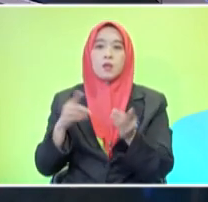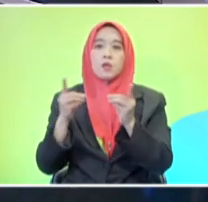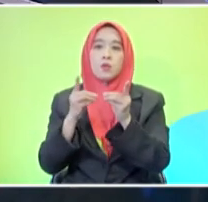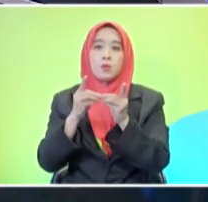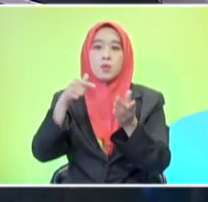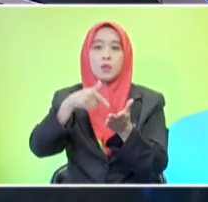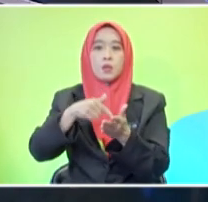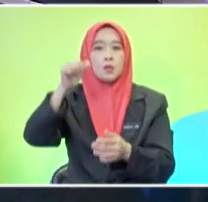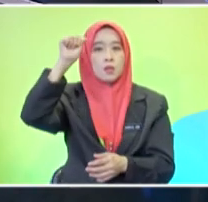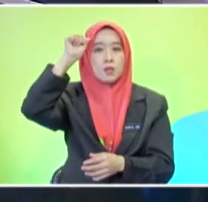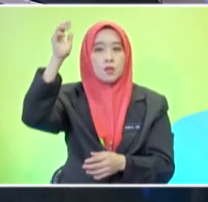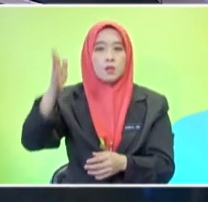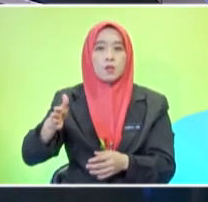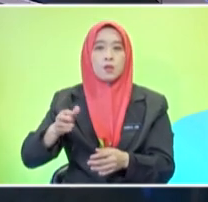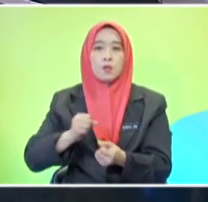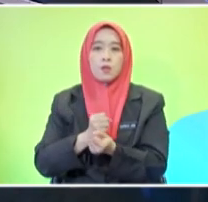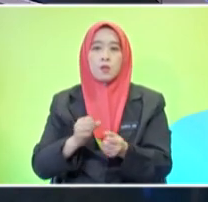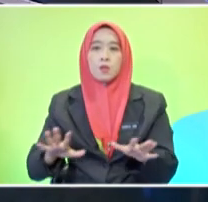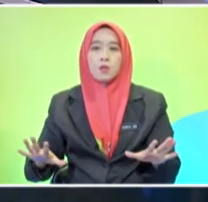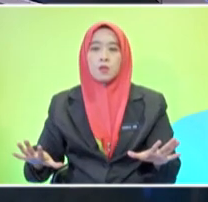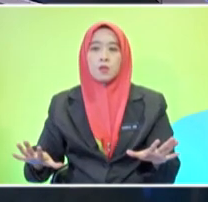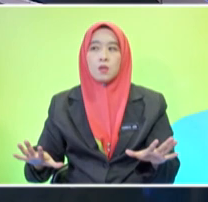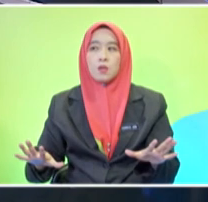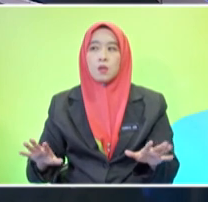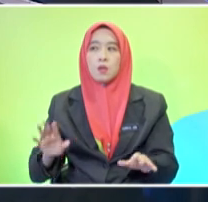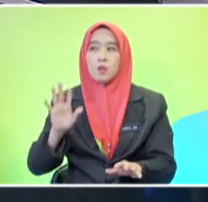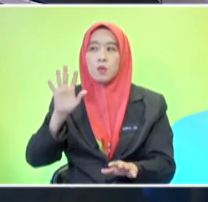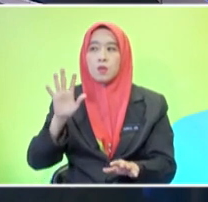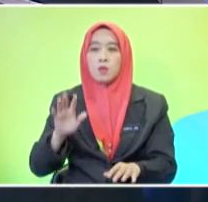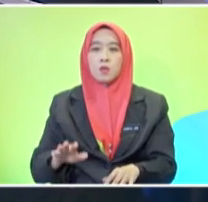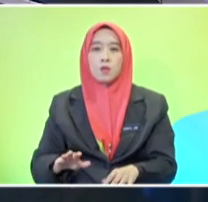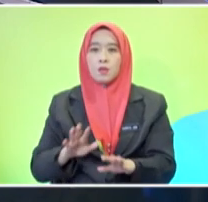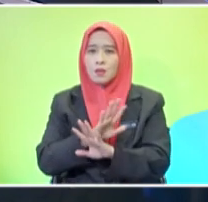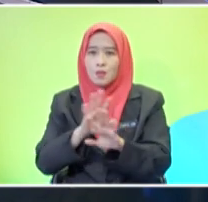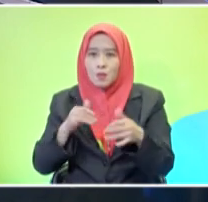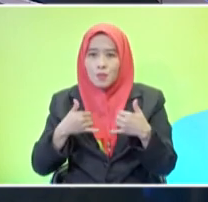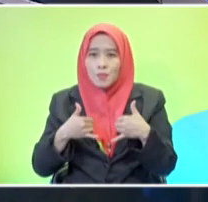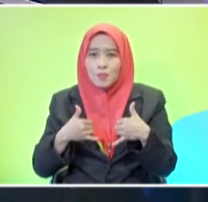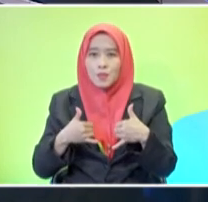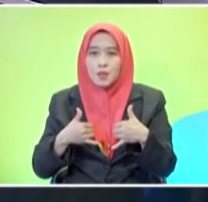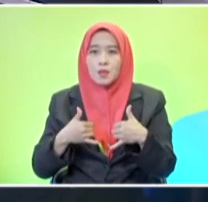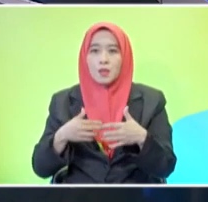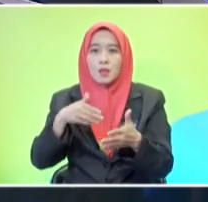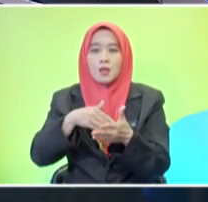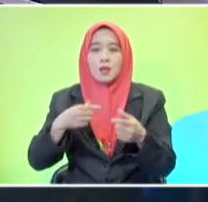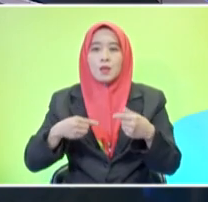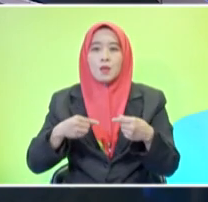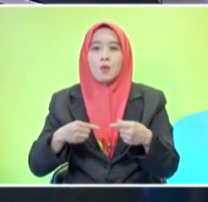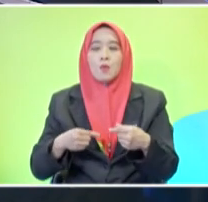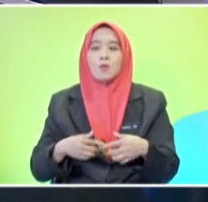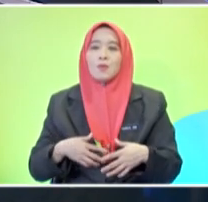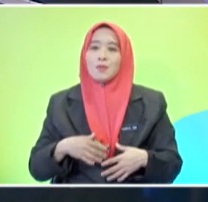Assalamualaikum, salam sejahtera, bye-bye. Wait, Shafika. What? Do you want to play another game? Oh, yes, I would love to.